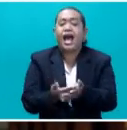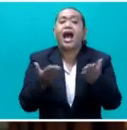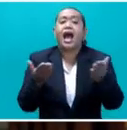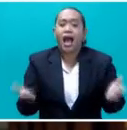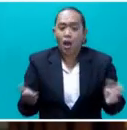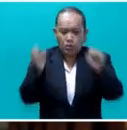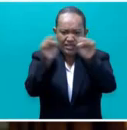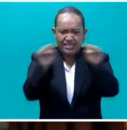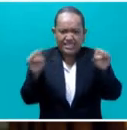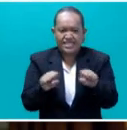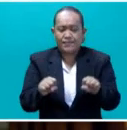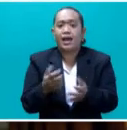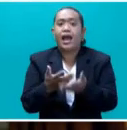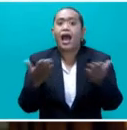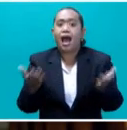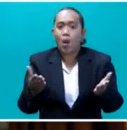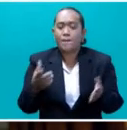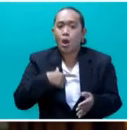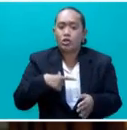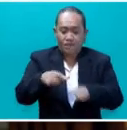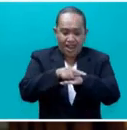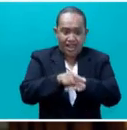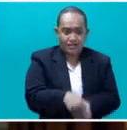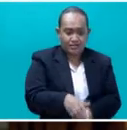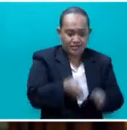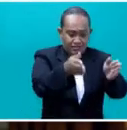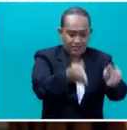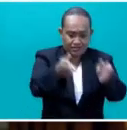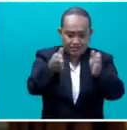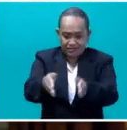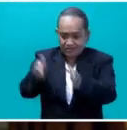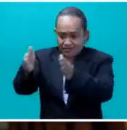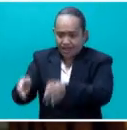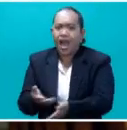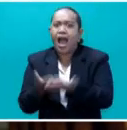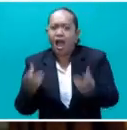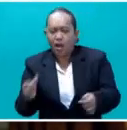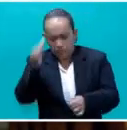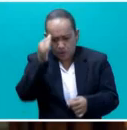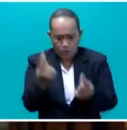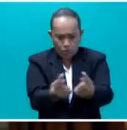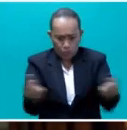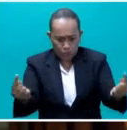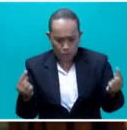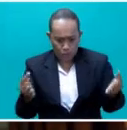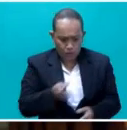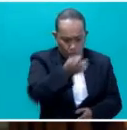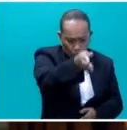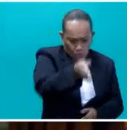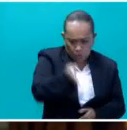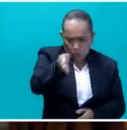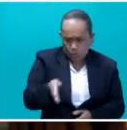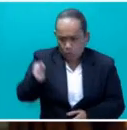creating and reconfiguring lots. This involves altering boundaries or amalgamating lots to create allotments